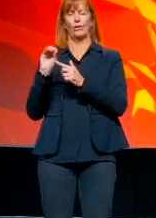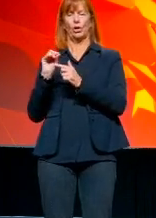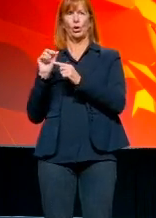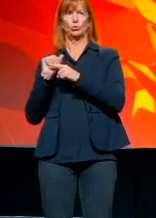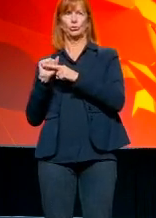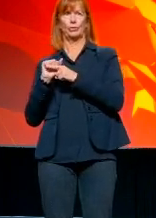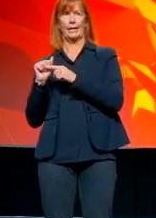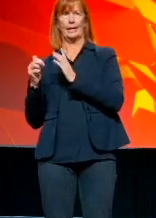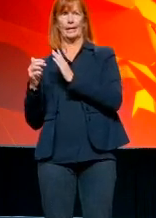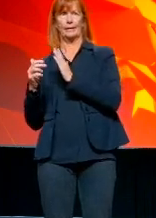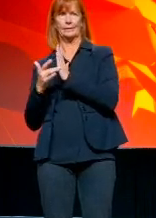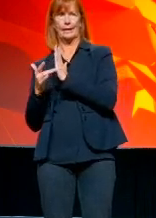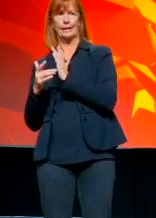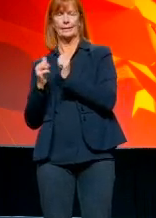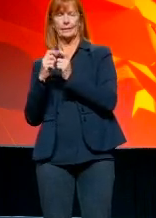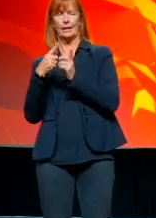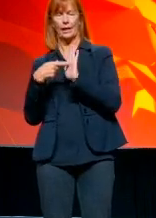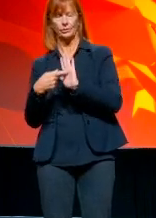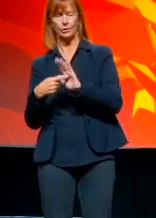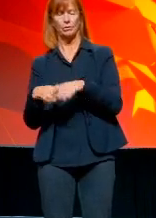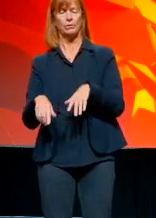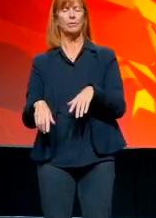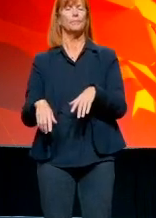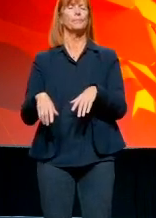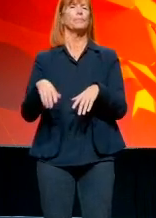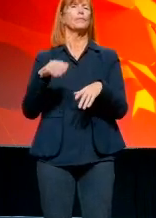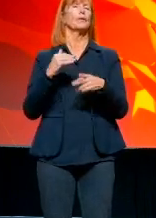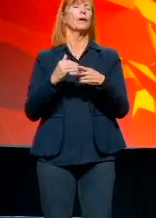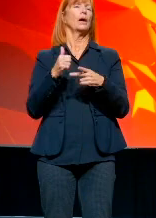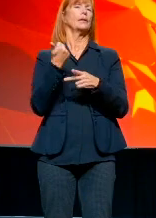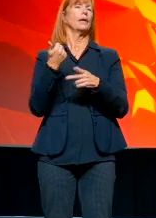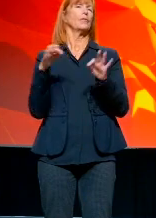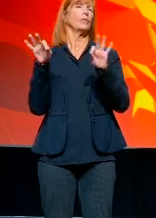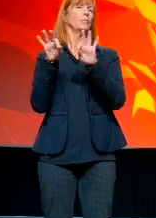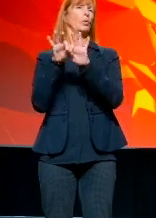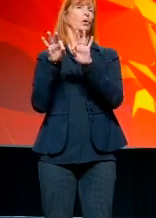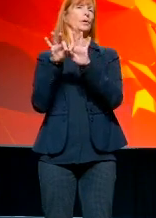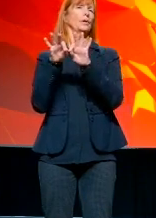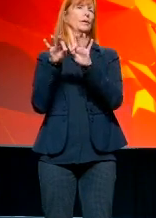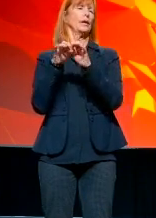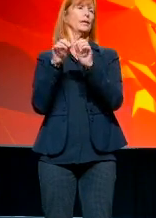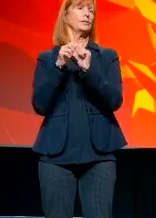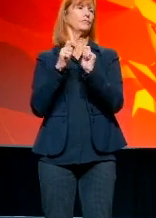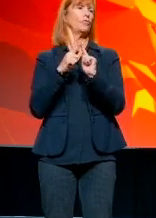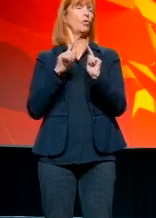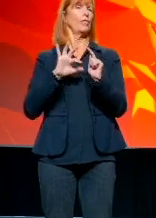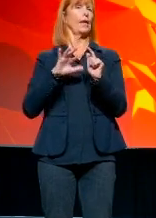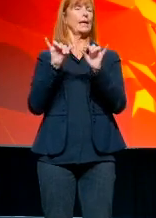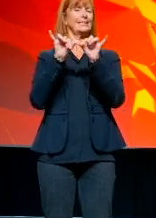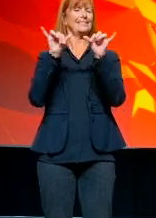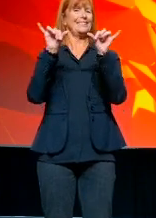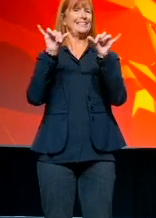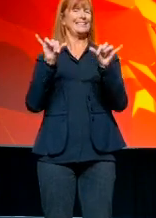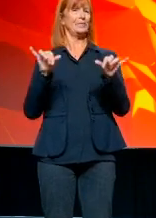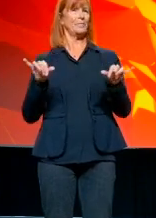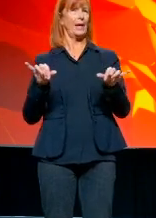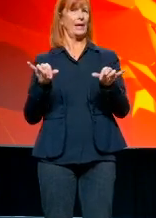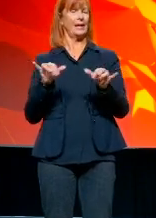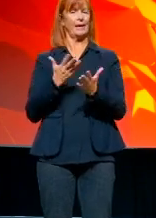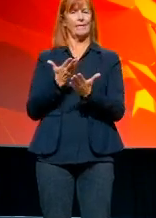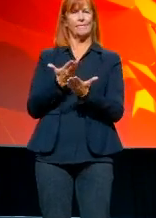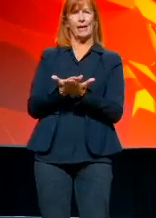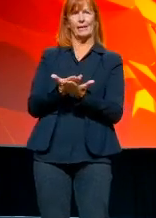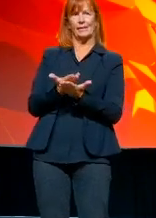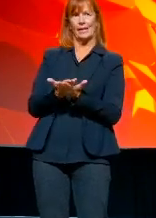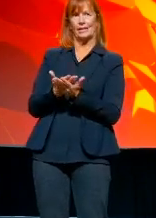that I introduced. But also, I think another very important role is for evaluation and the systematic validation of the